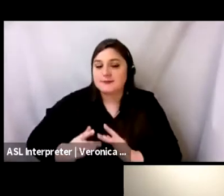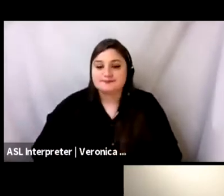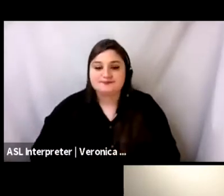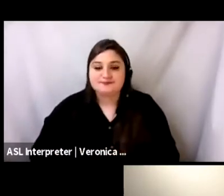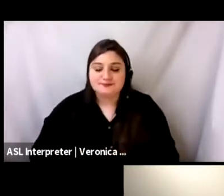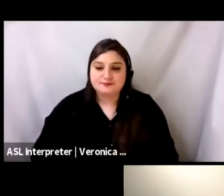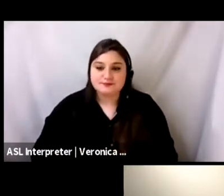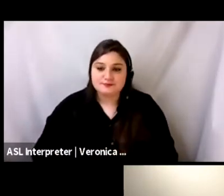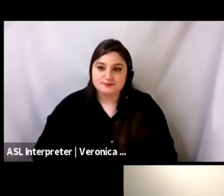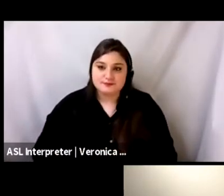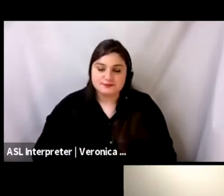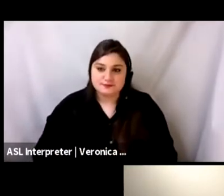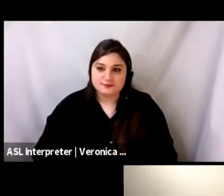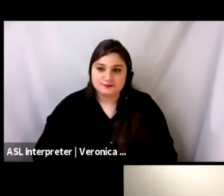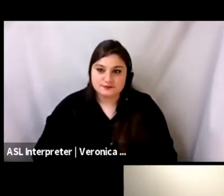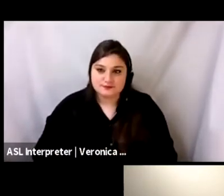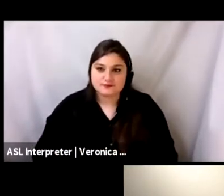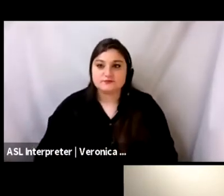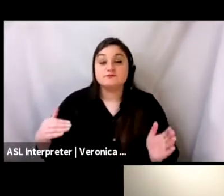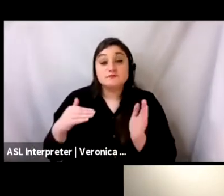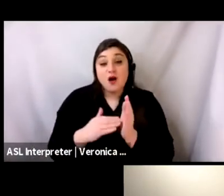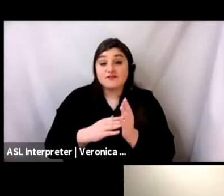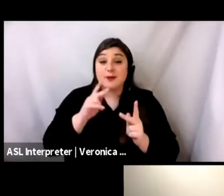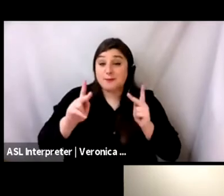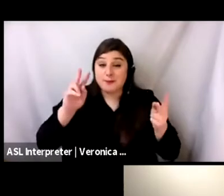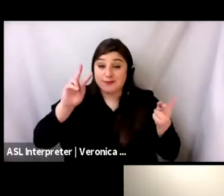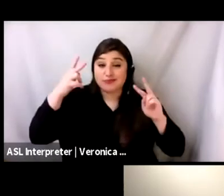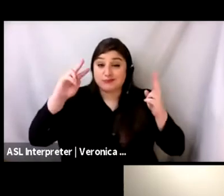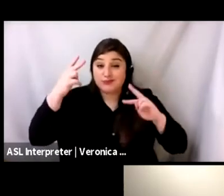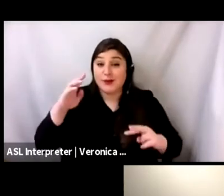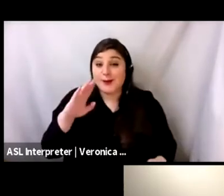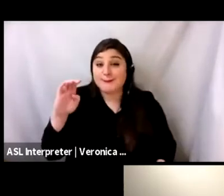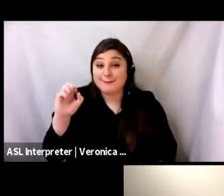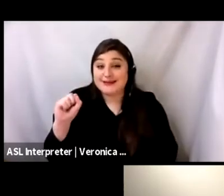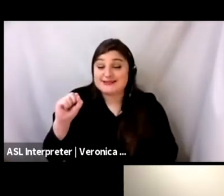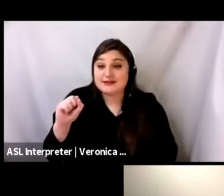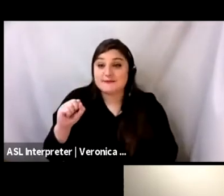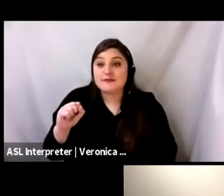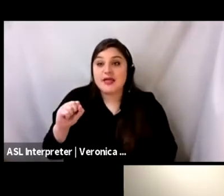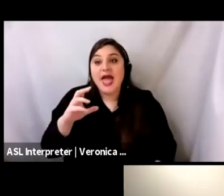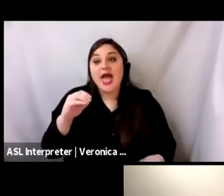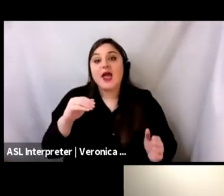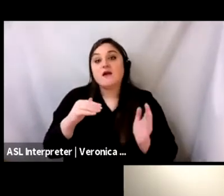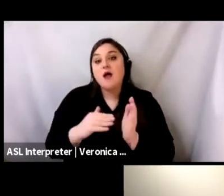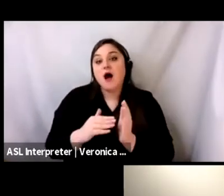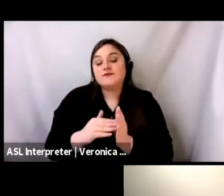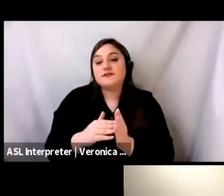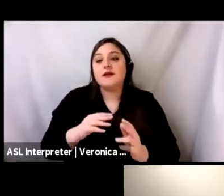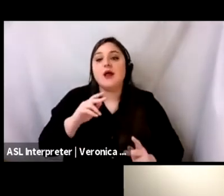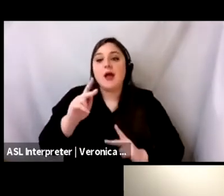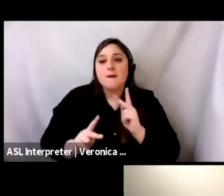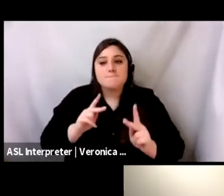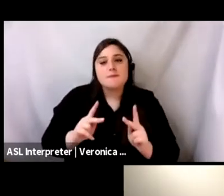that there's kind of a big misunderstanding about bees in that humans have ascribed this metaphor to them of them being like